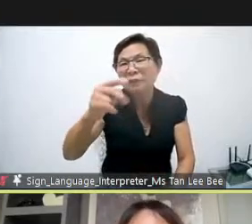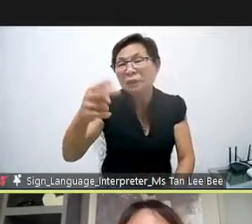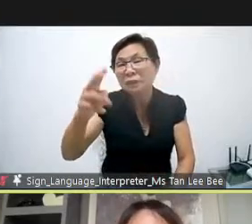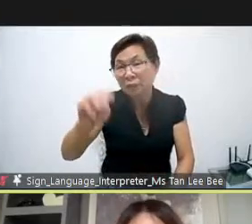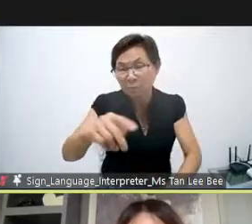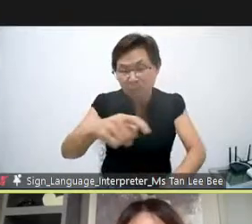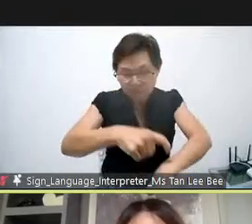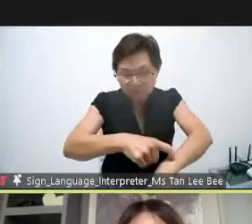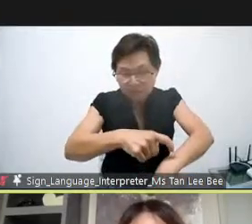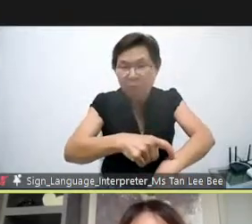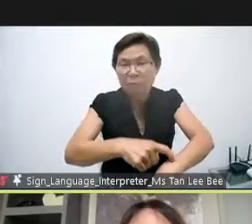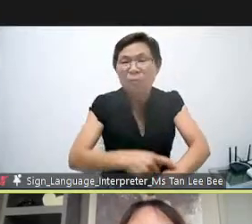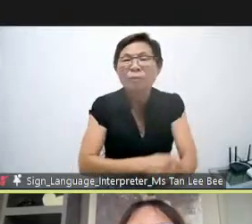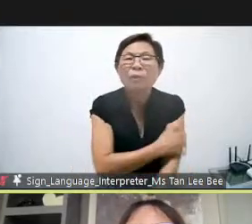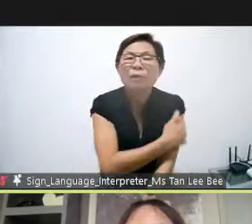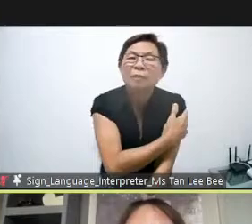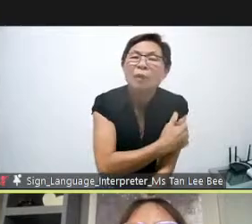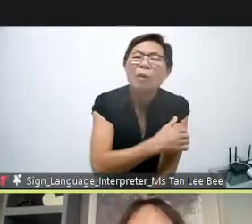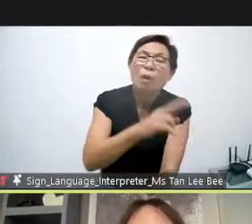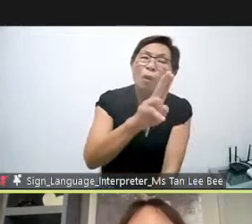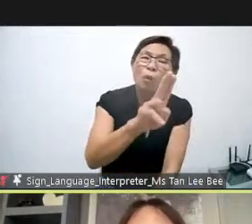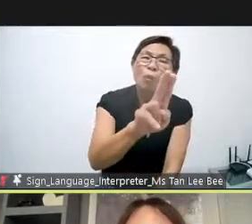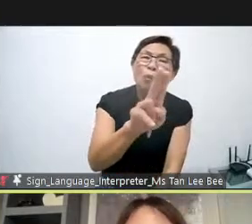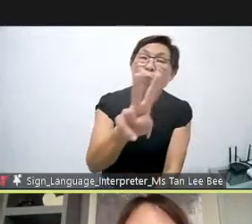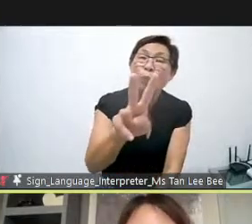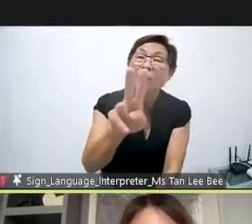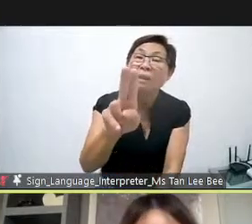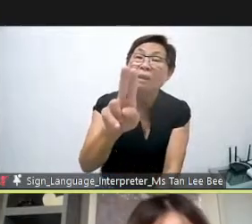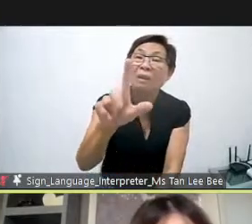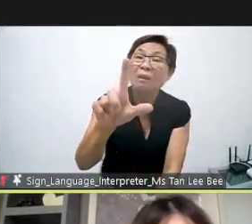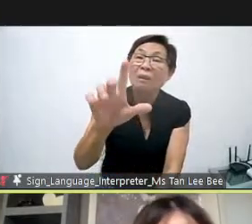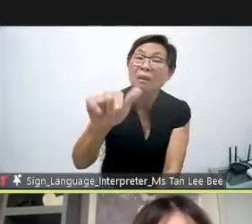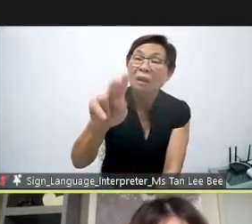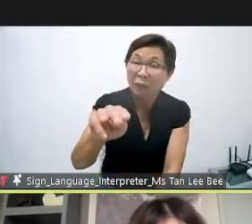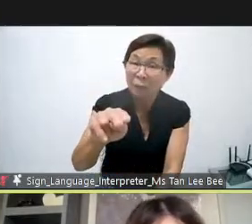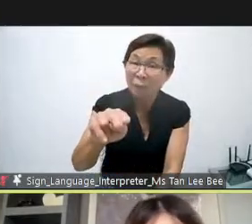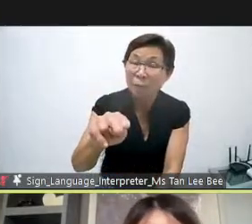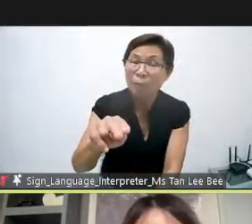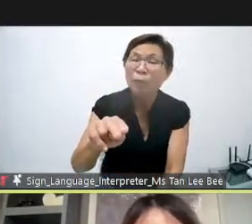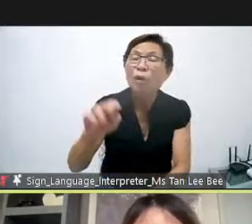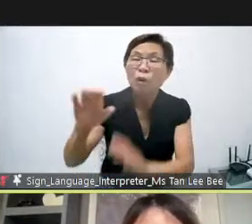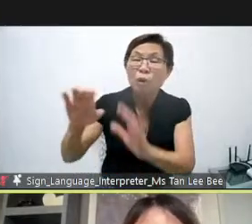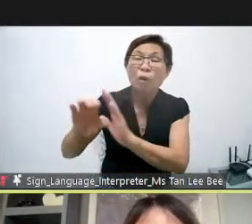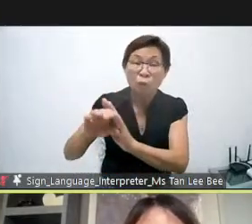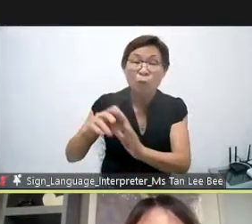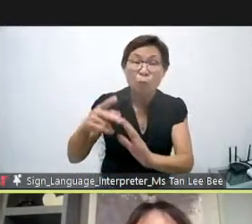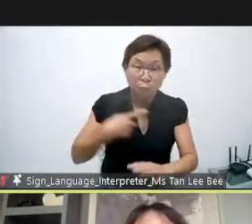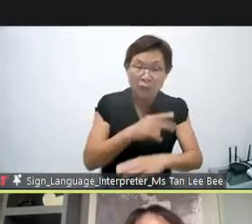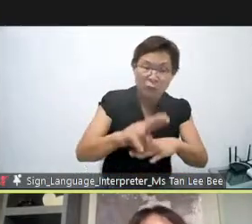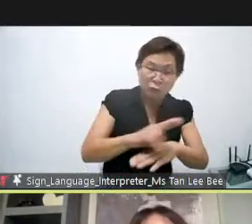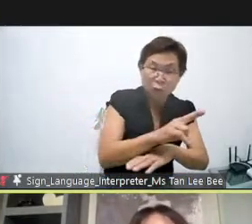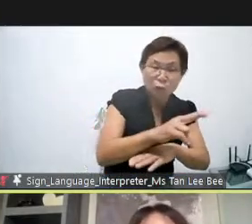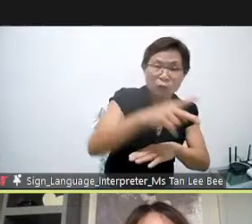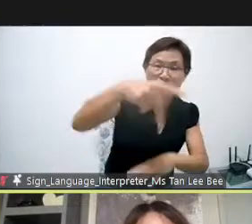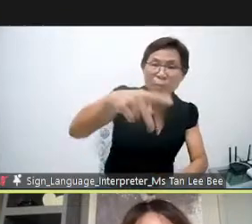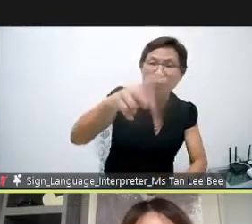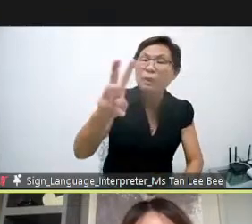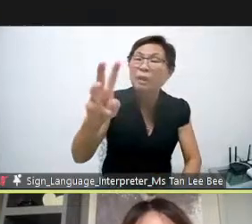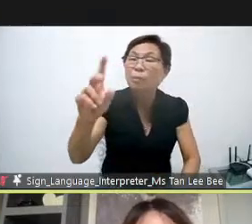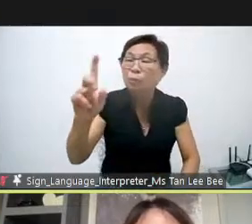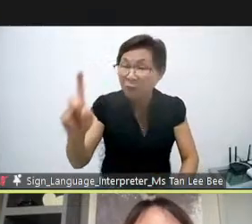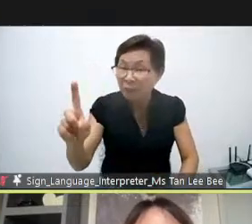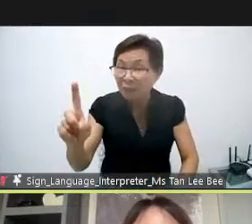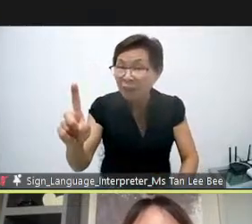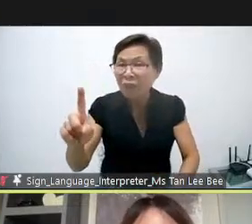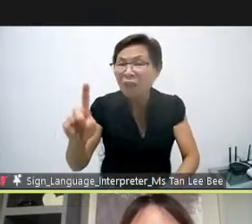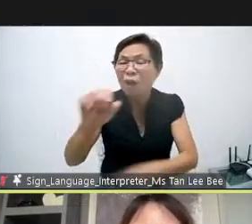With Vulkan model, we utilize PWD ability to help us